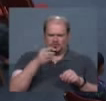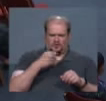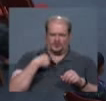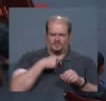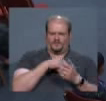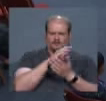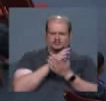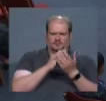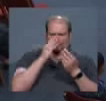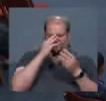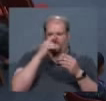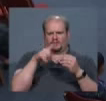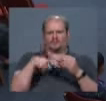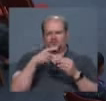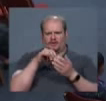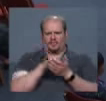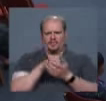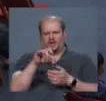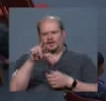some information about that?